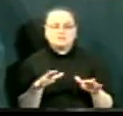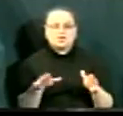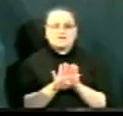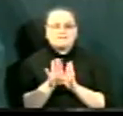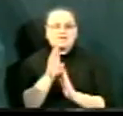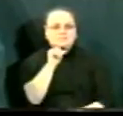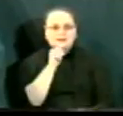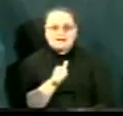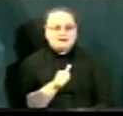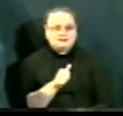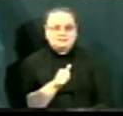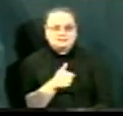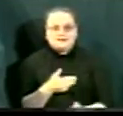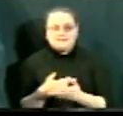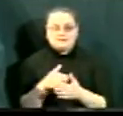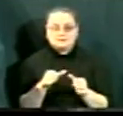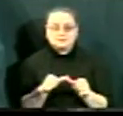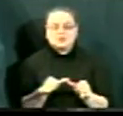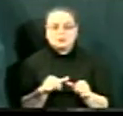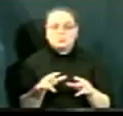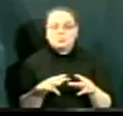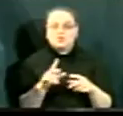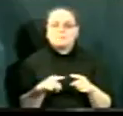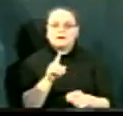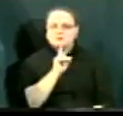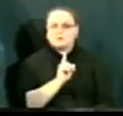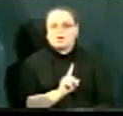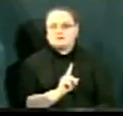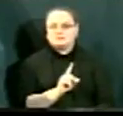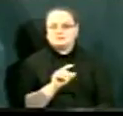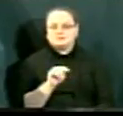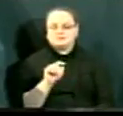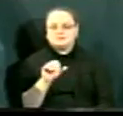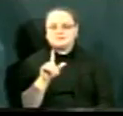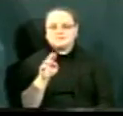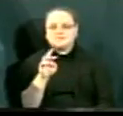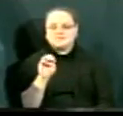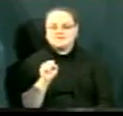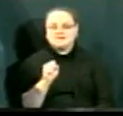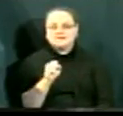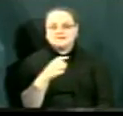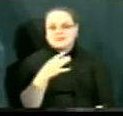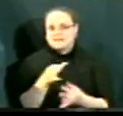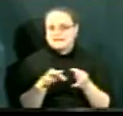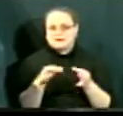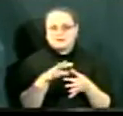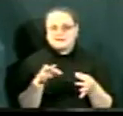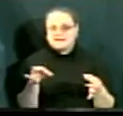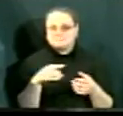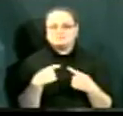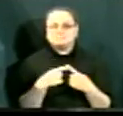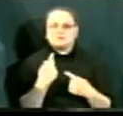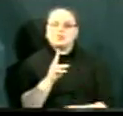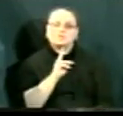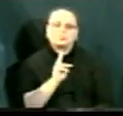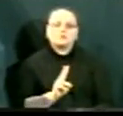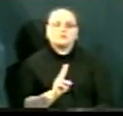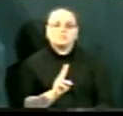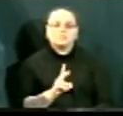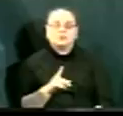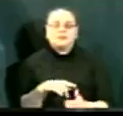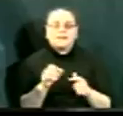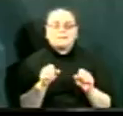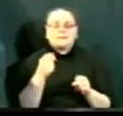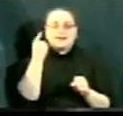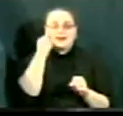not. Babies still walk at about age 1. Toddlers still utter simple sentences at about age 2. The ability to